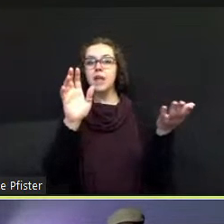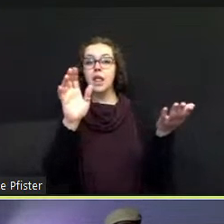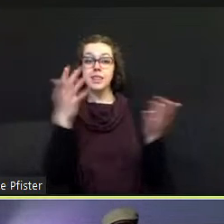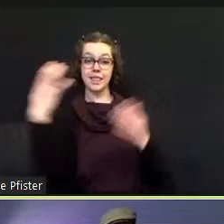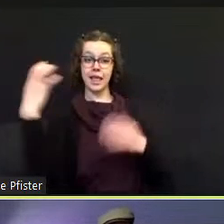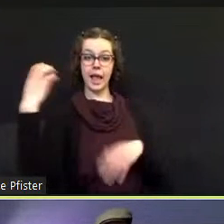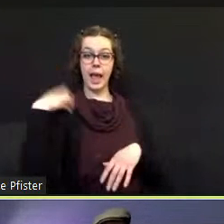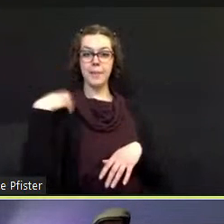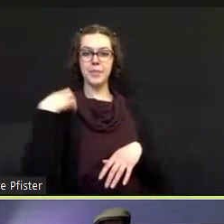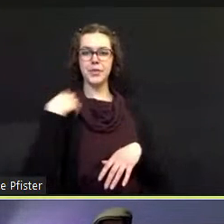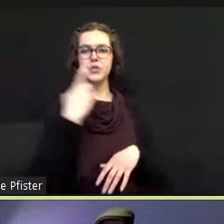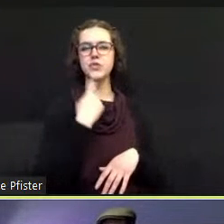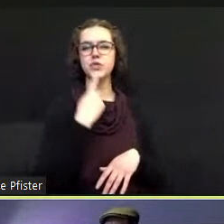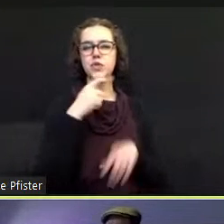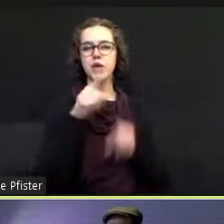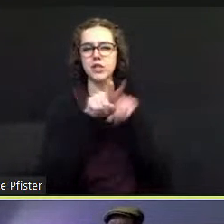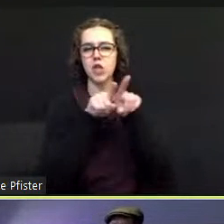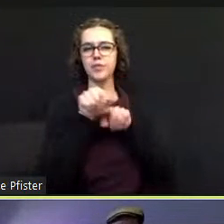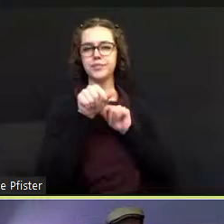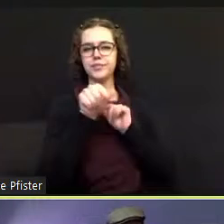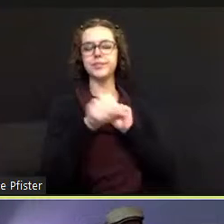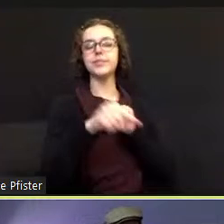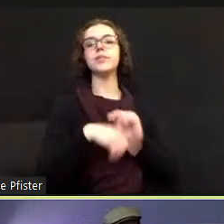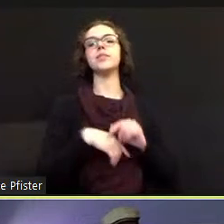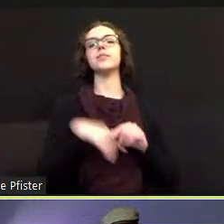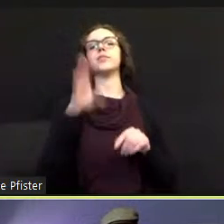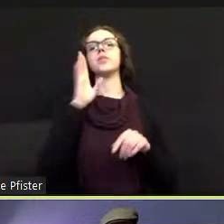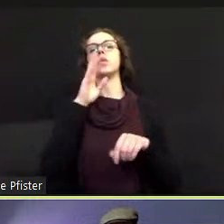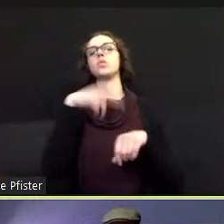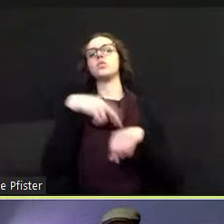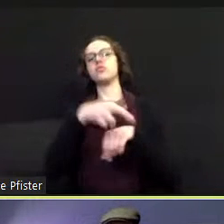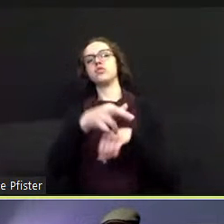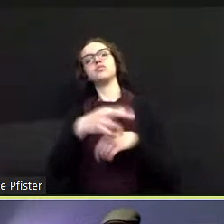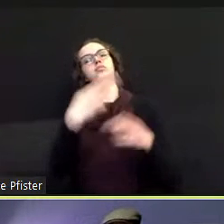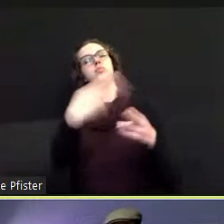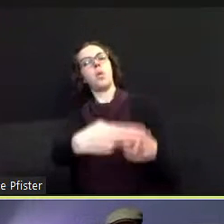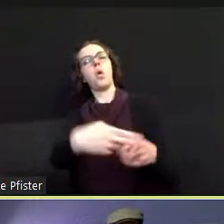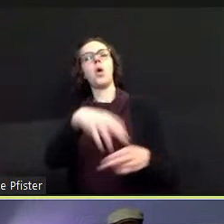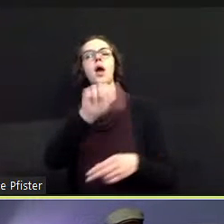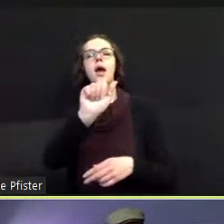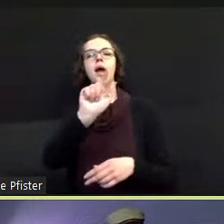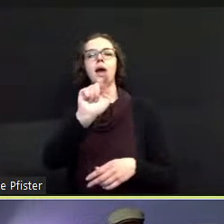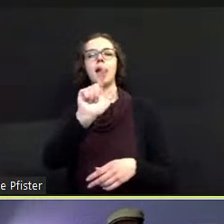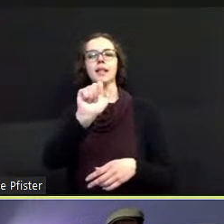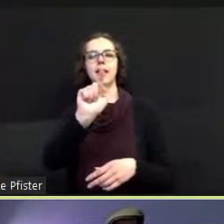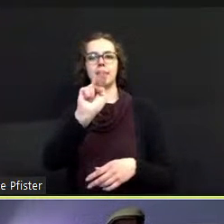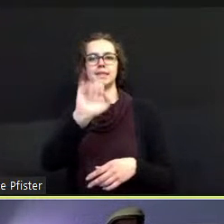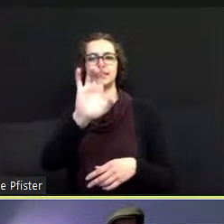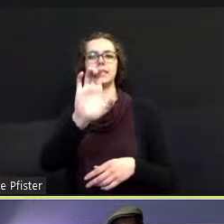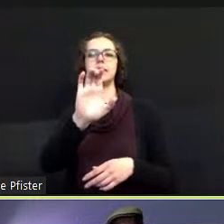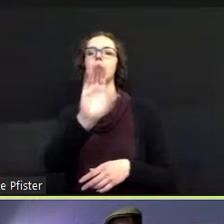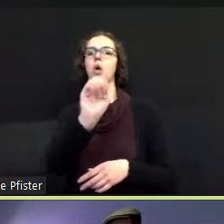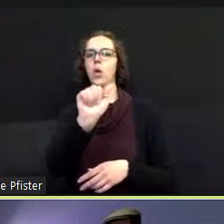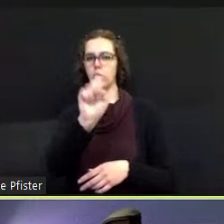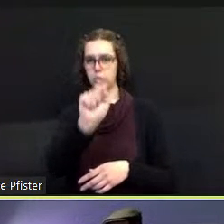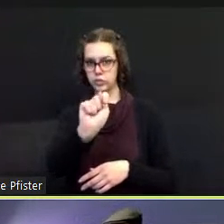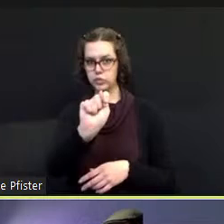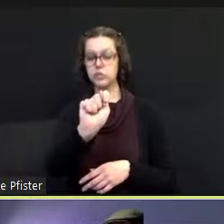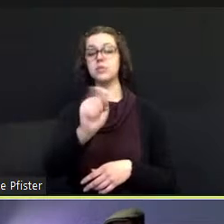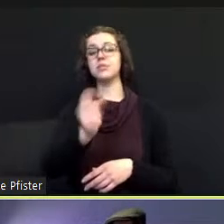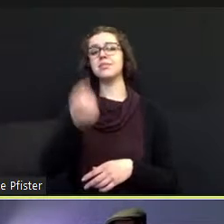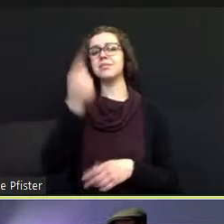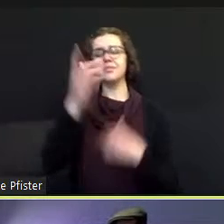with the little red star, will refer to it as the Atlantic coast. Even the name of that organization is called that. And yet when I was over